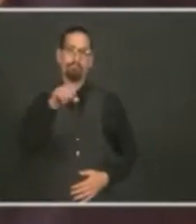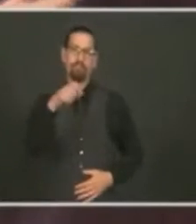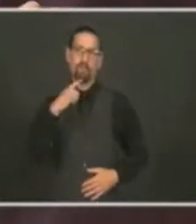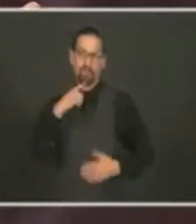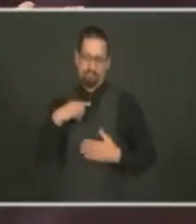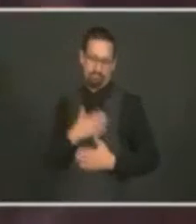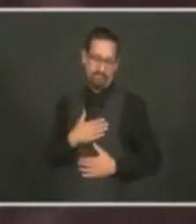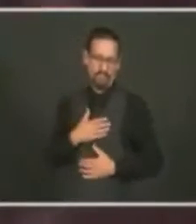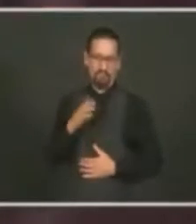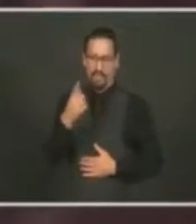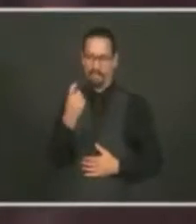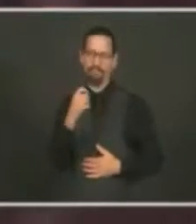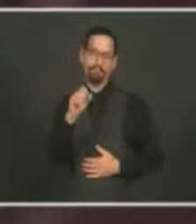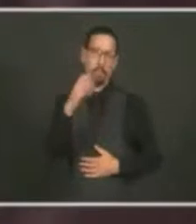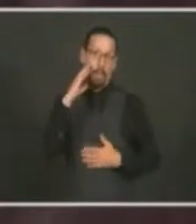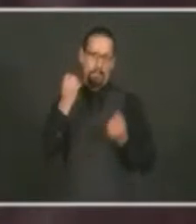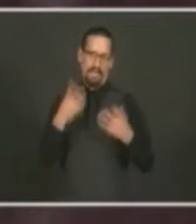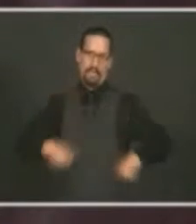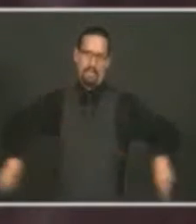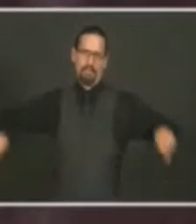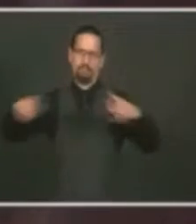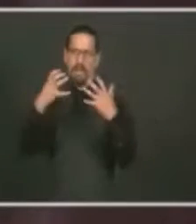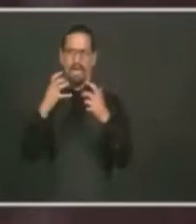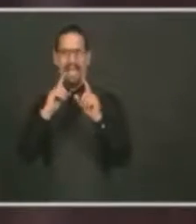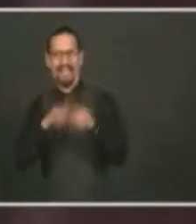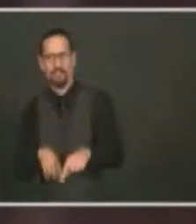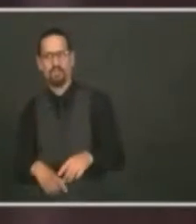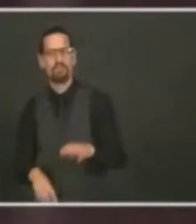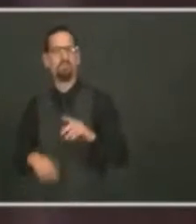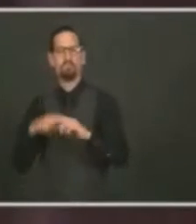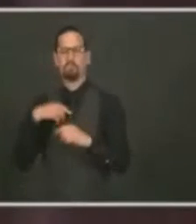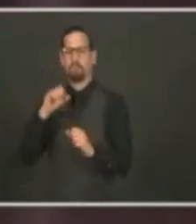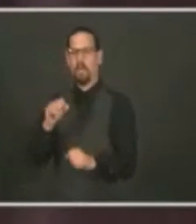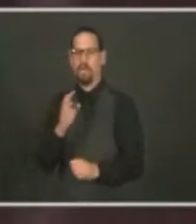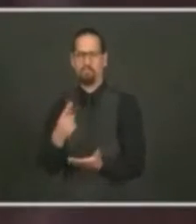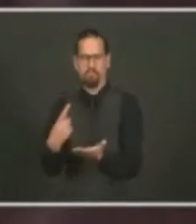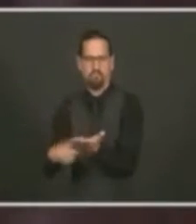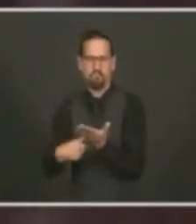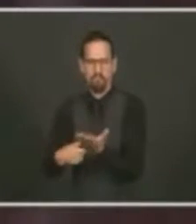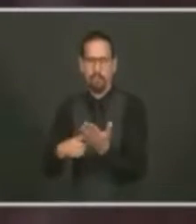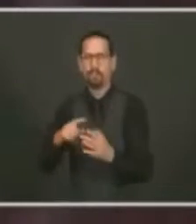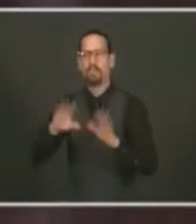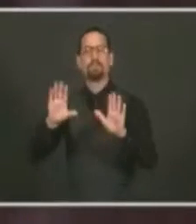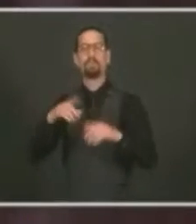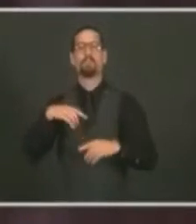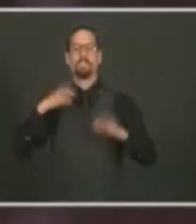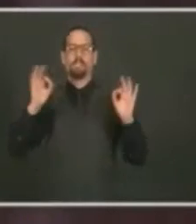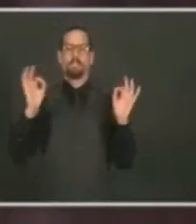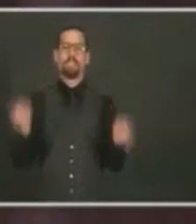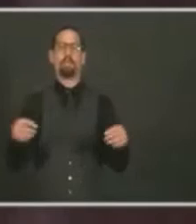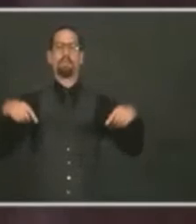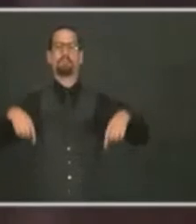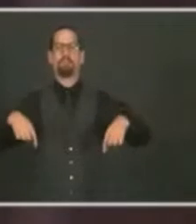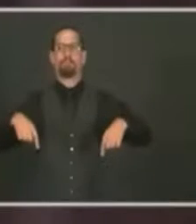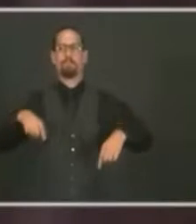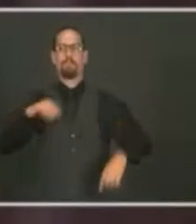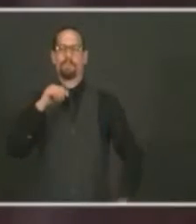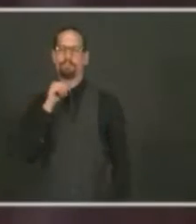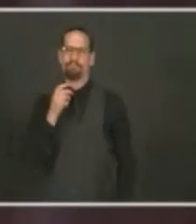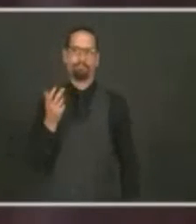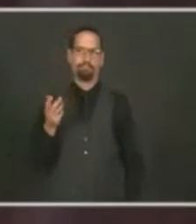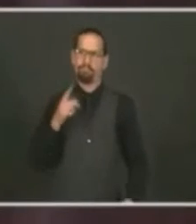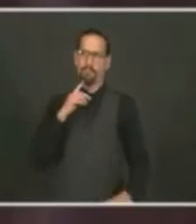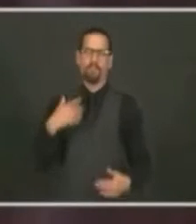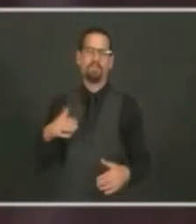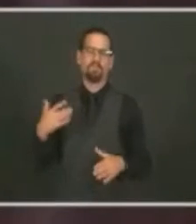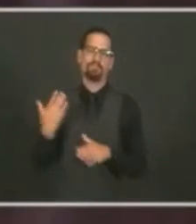talk, I'll be happy to talk to you later as well. Absolutely. You know, it's beyond disturbing that the